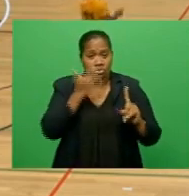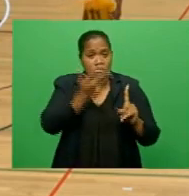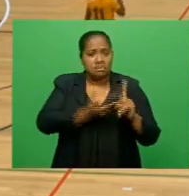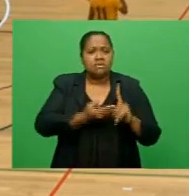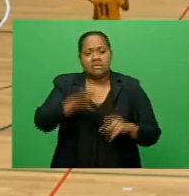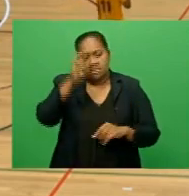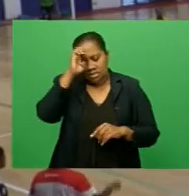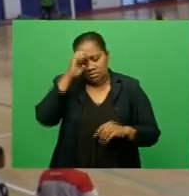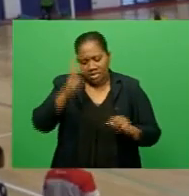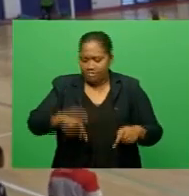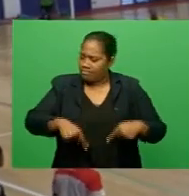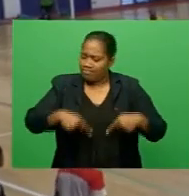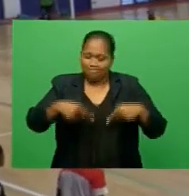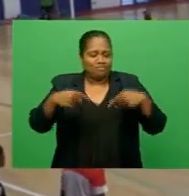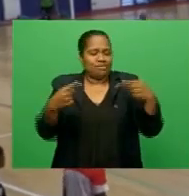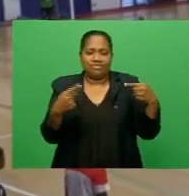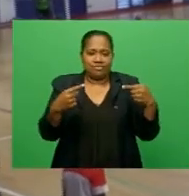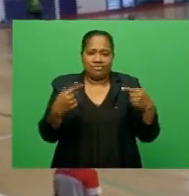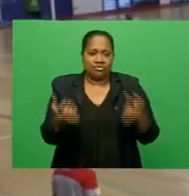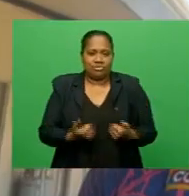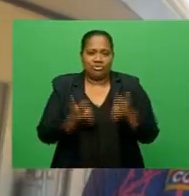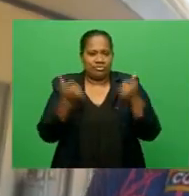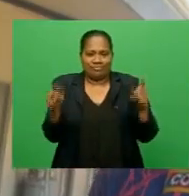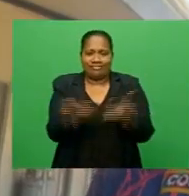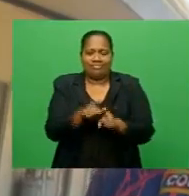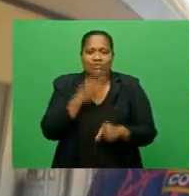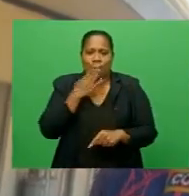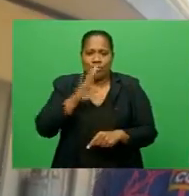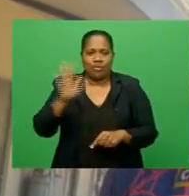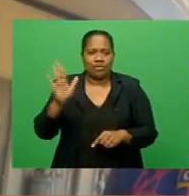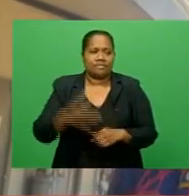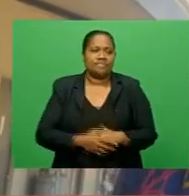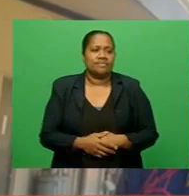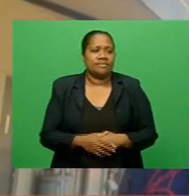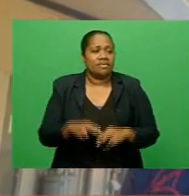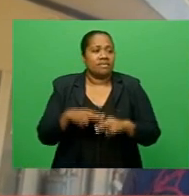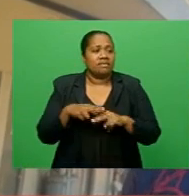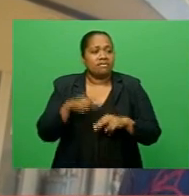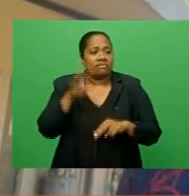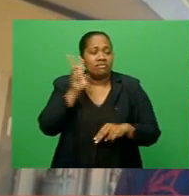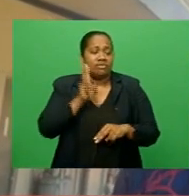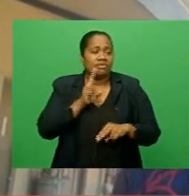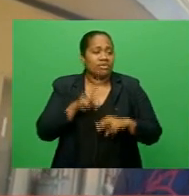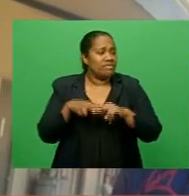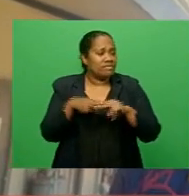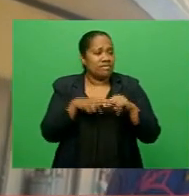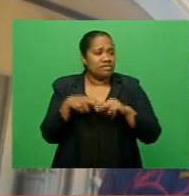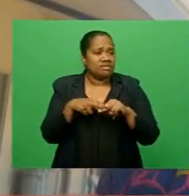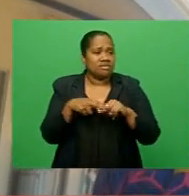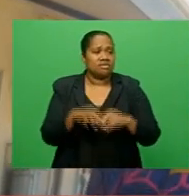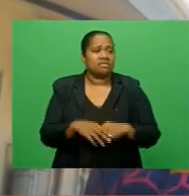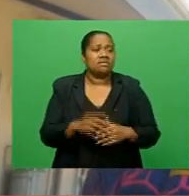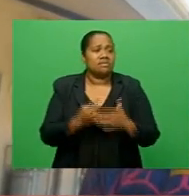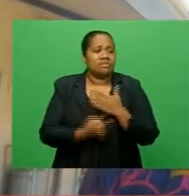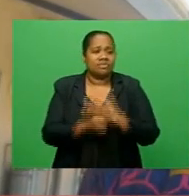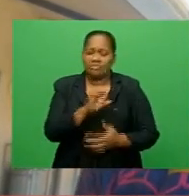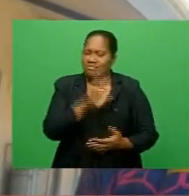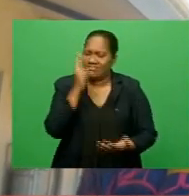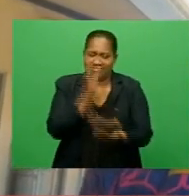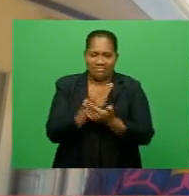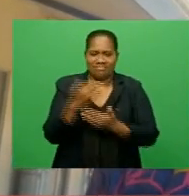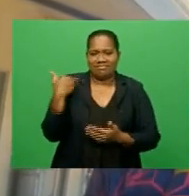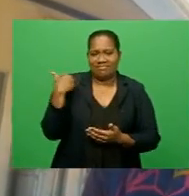to be just as good as it was in August. Vodafone Fiji Fact won't really affect the